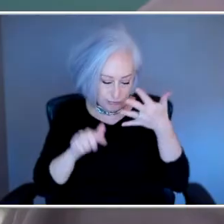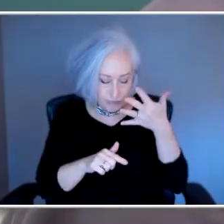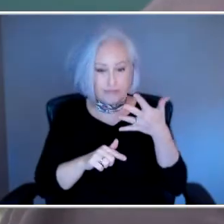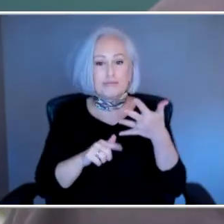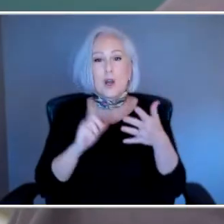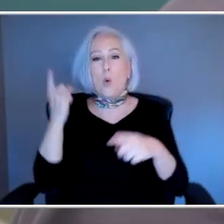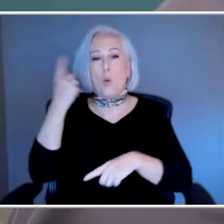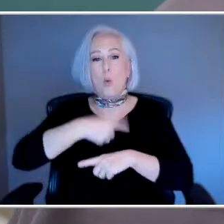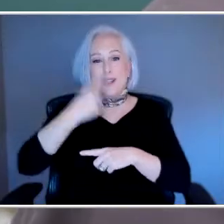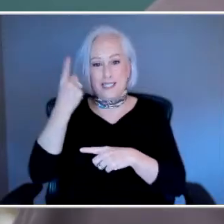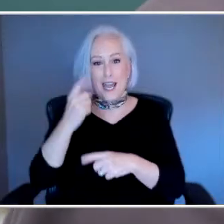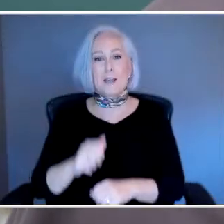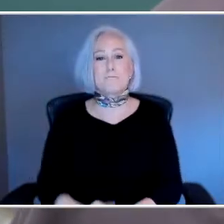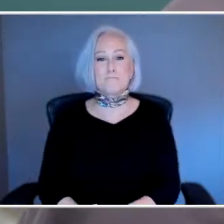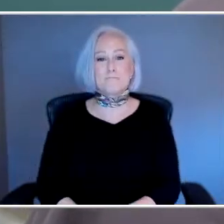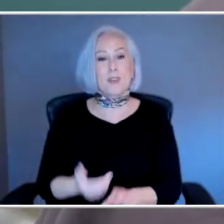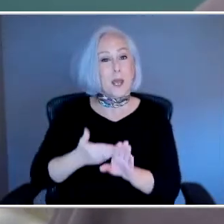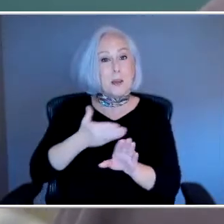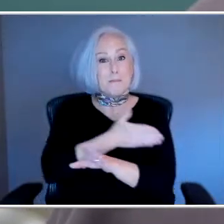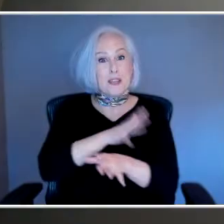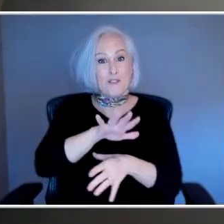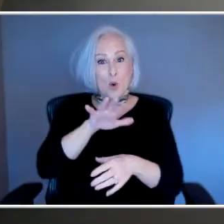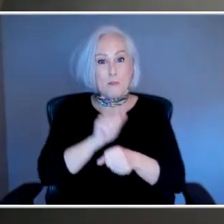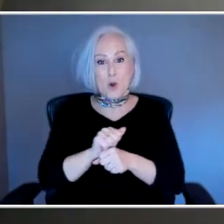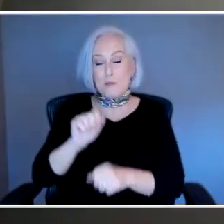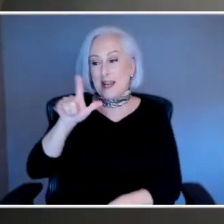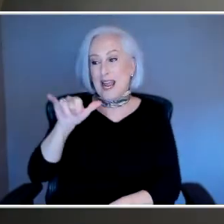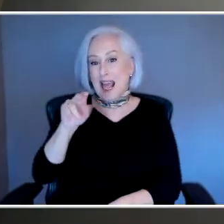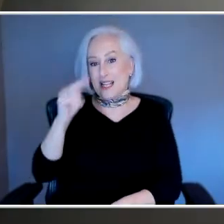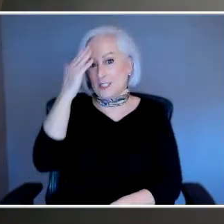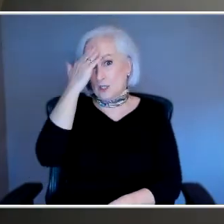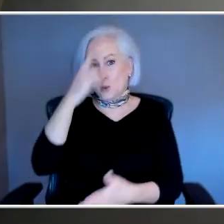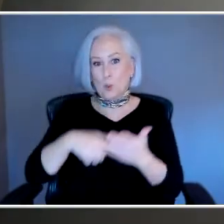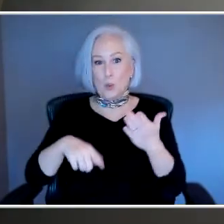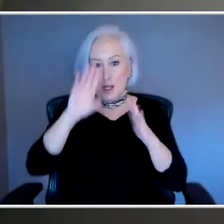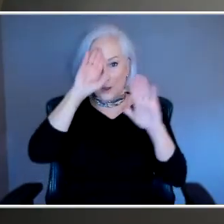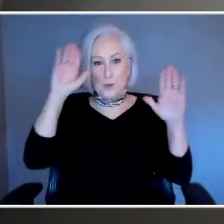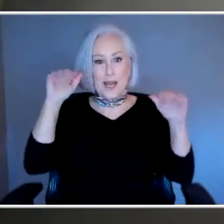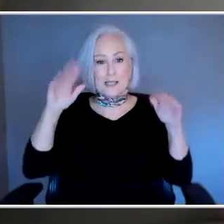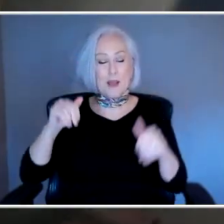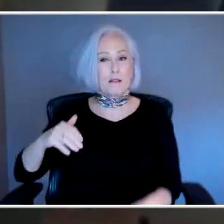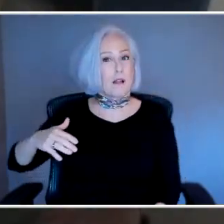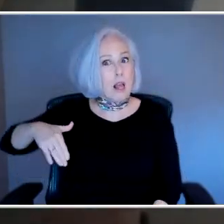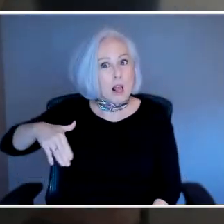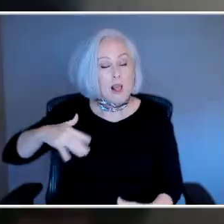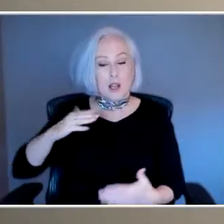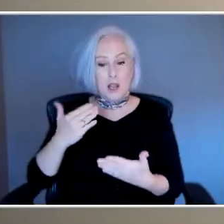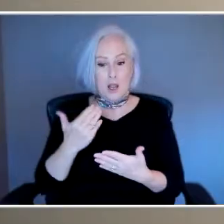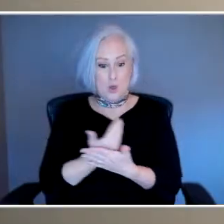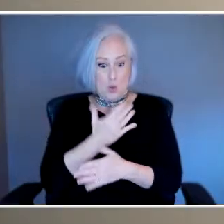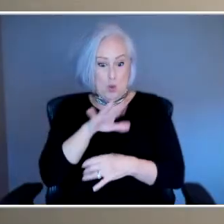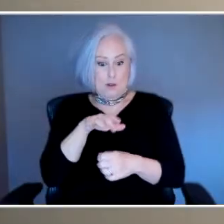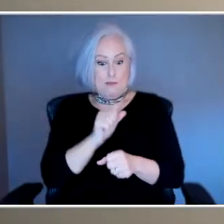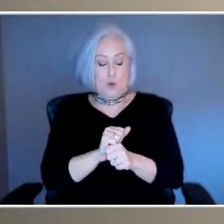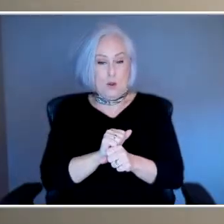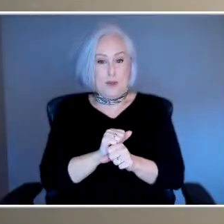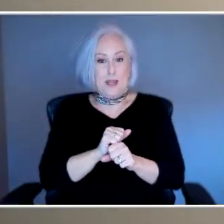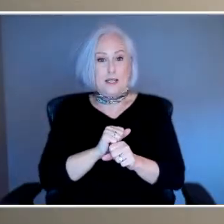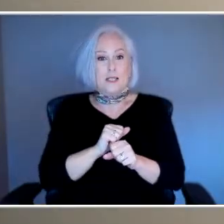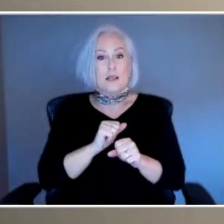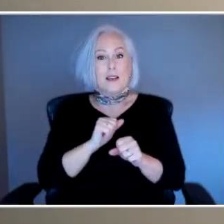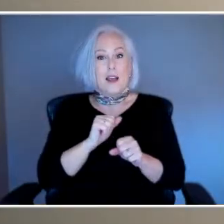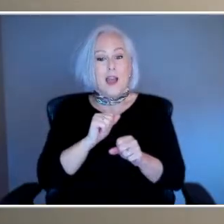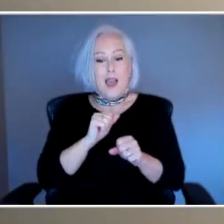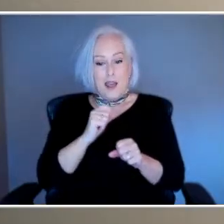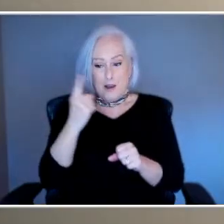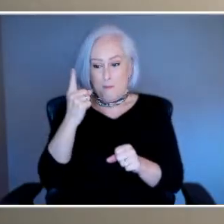appointments, Allison knew exactly what to expect. I hadn't even had my appointment yet, and there was a courier who hand-delivered